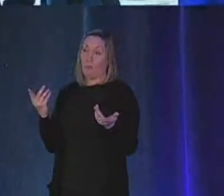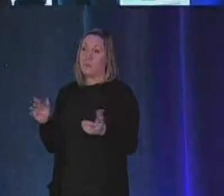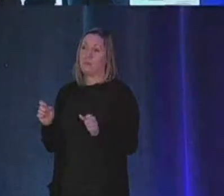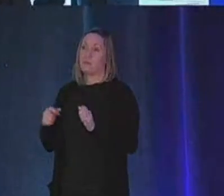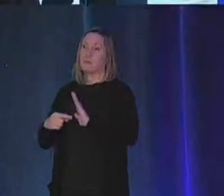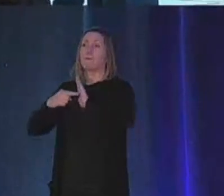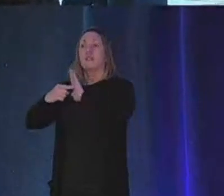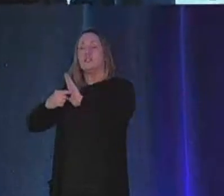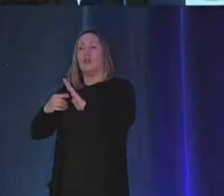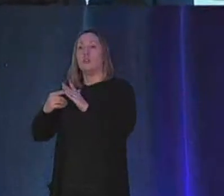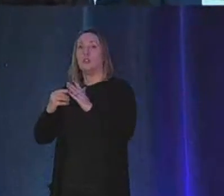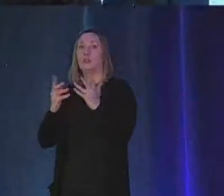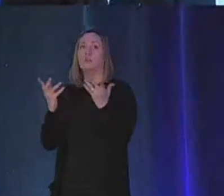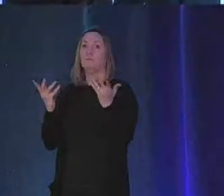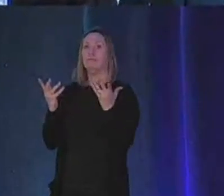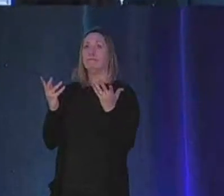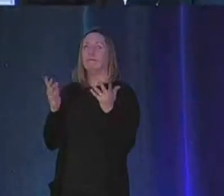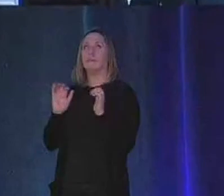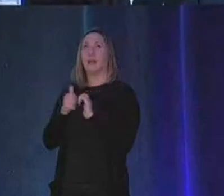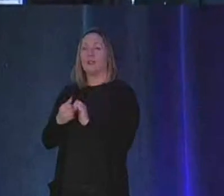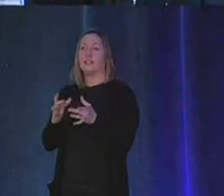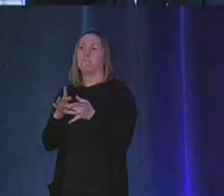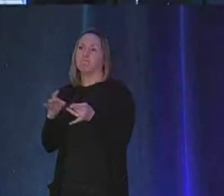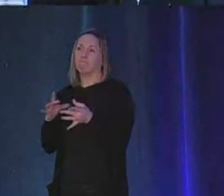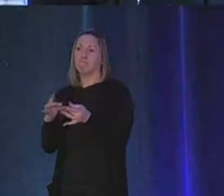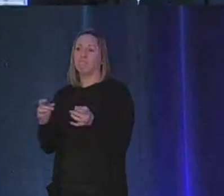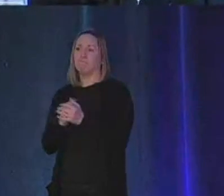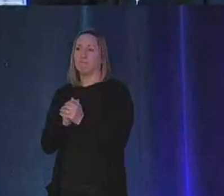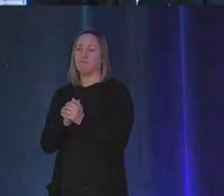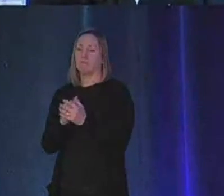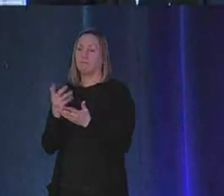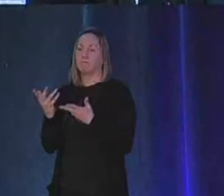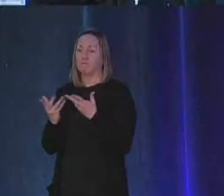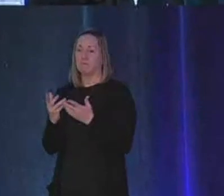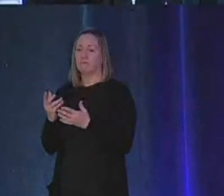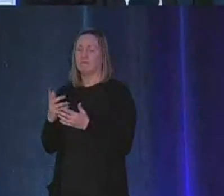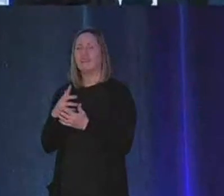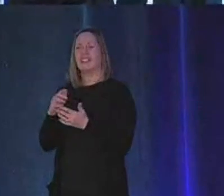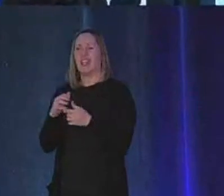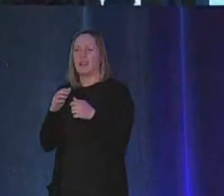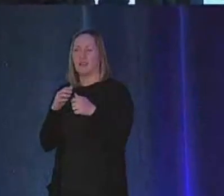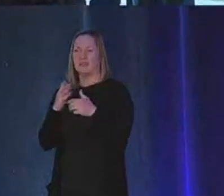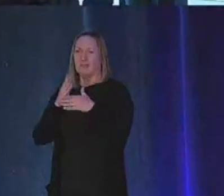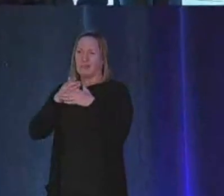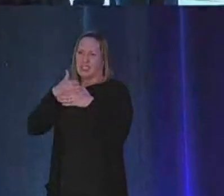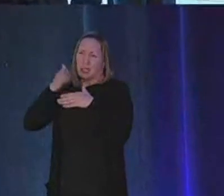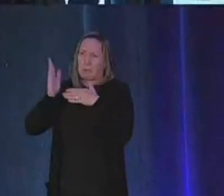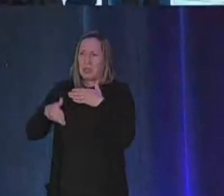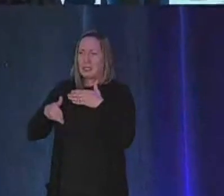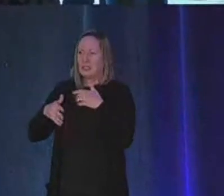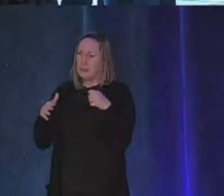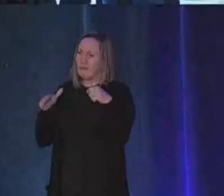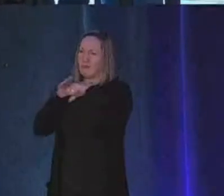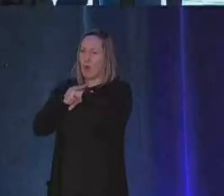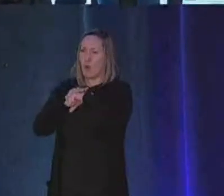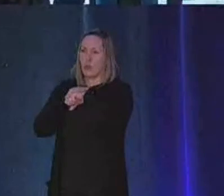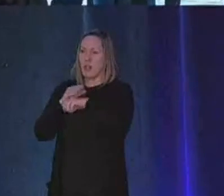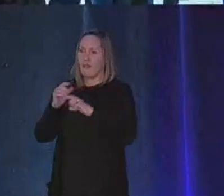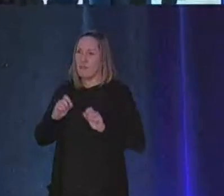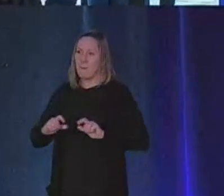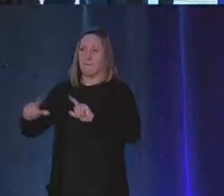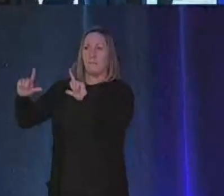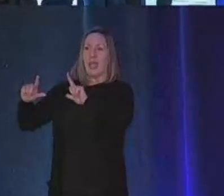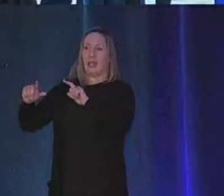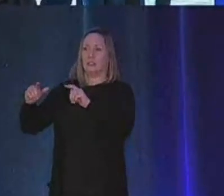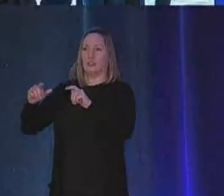an idea of, how could I put it? Sort of like the completeness of the page load, all